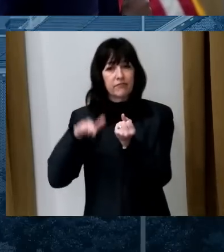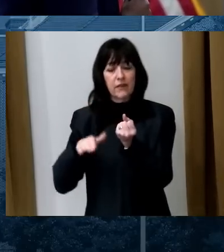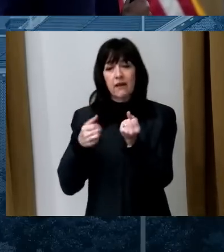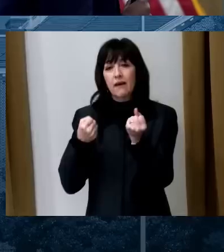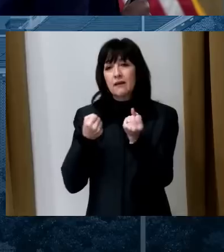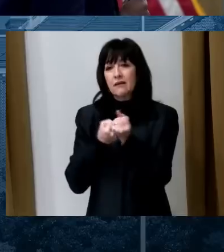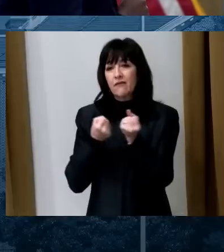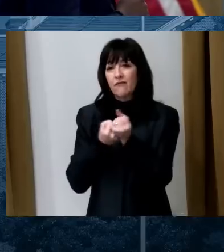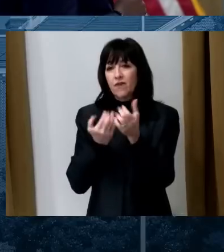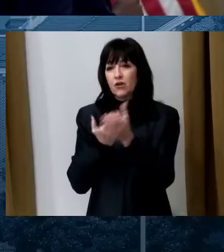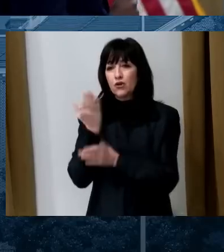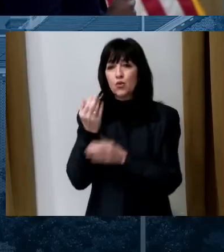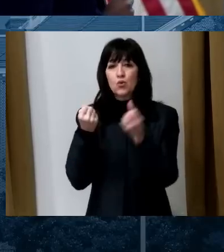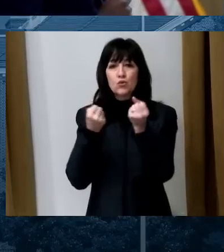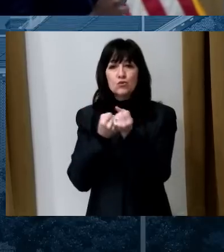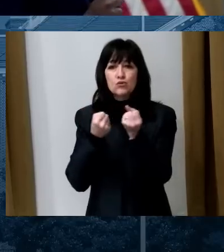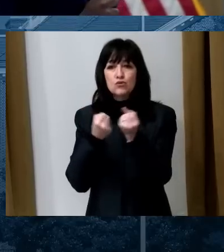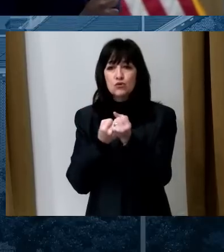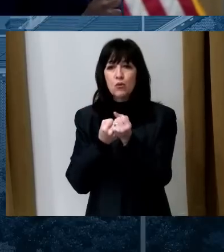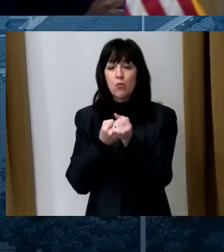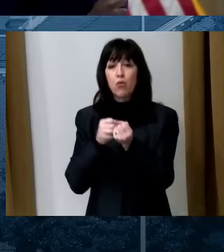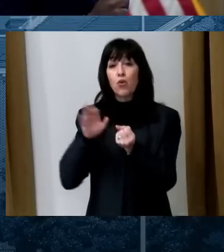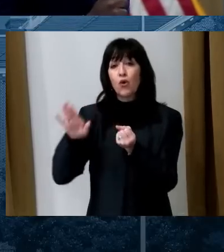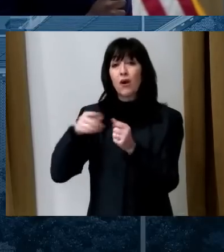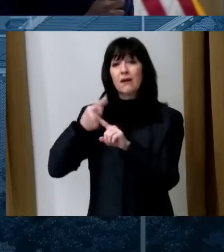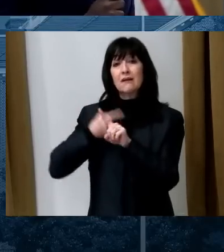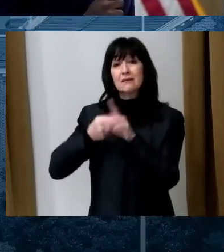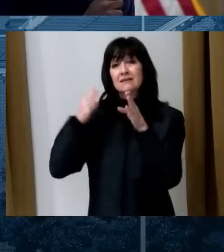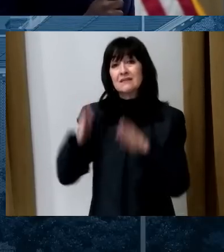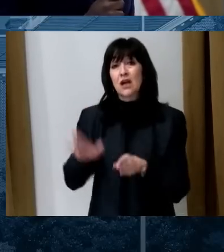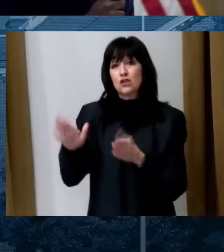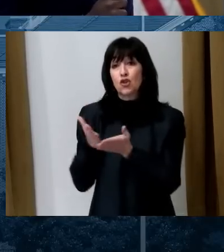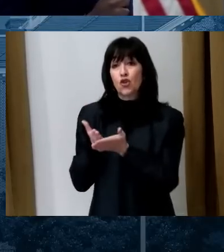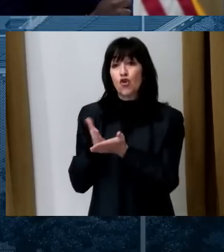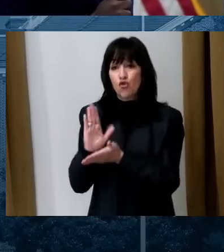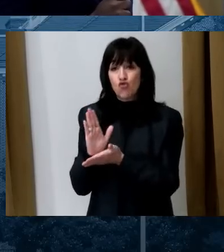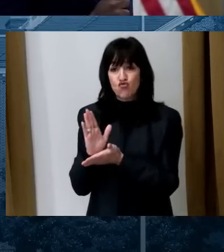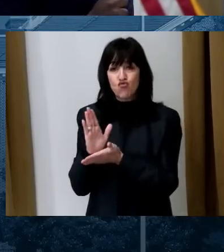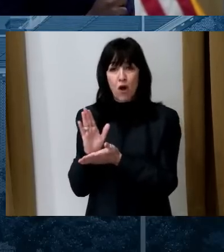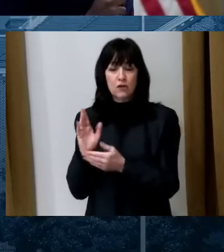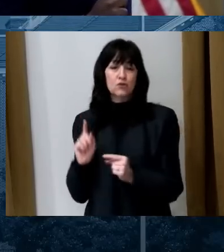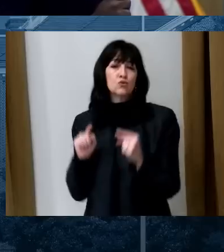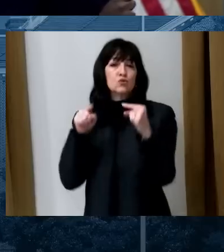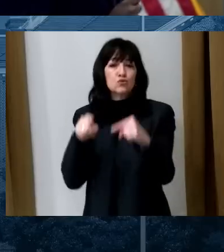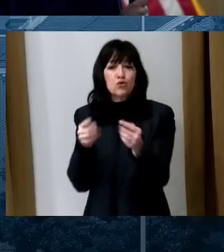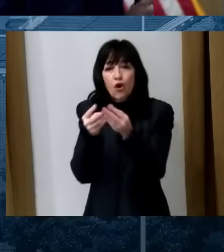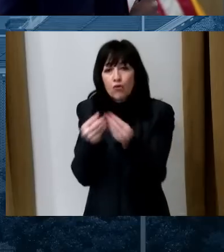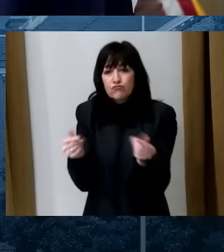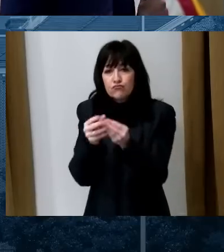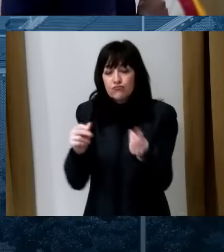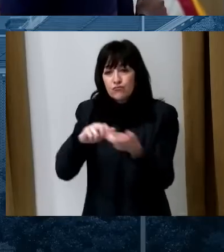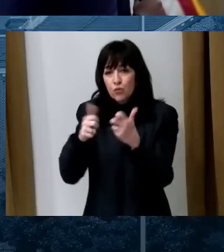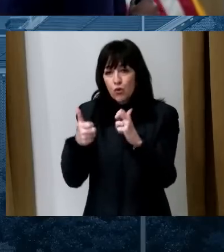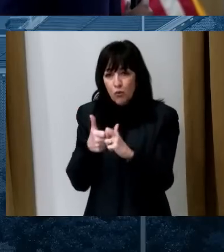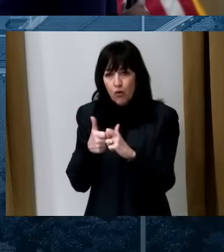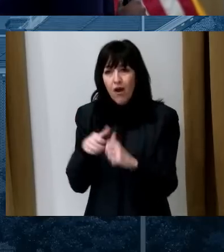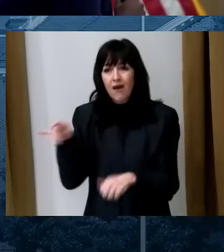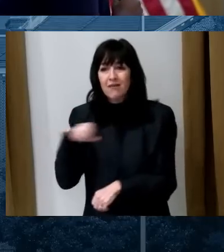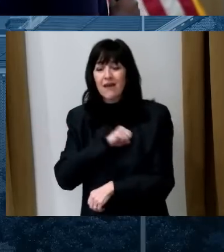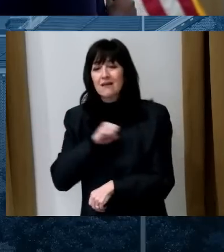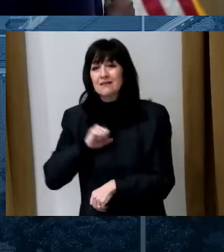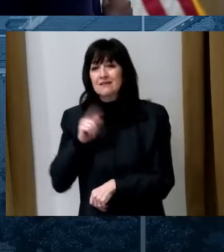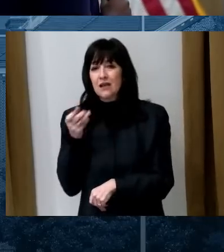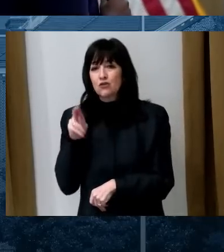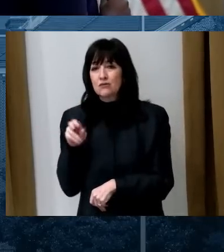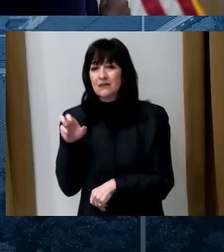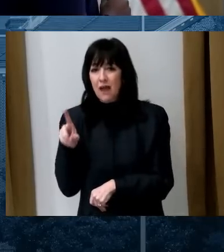funding to support tenants' right to counsel, which is something that's been spearheaded in the Senate by Senator Townsend and others,